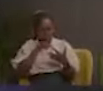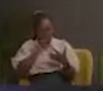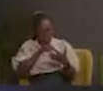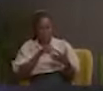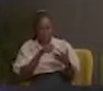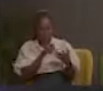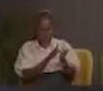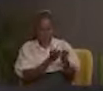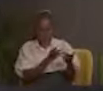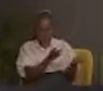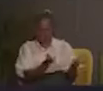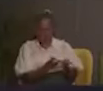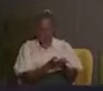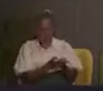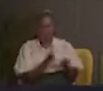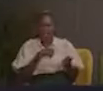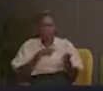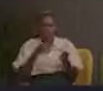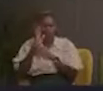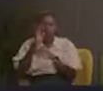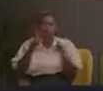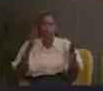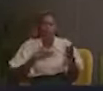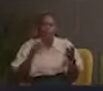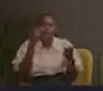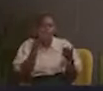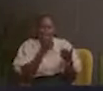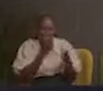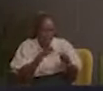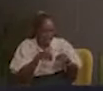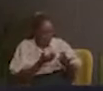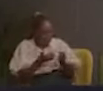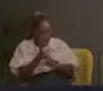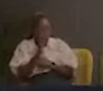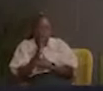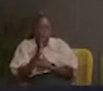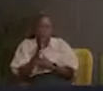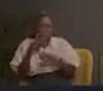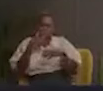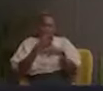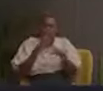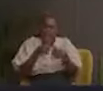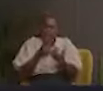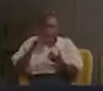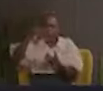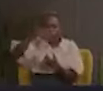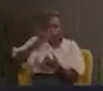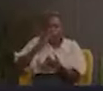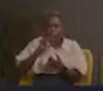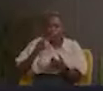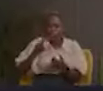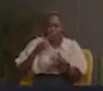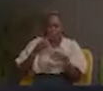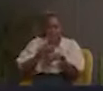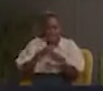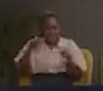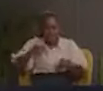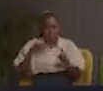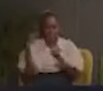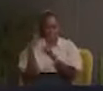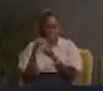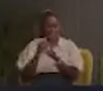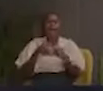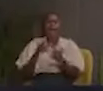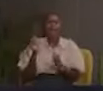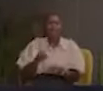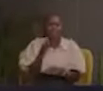eyes. How does Paul make such a very audacious and arrogant statement? How do you dare say, I can